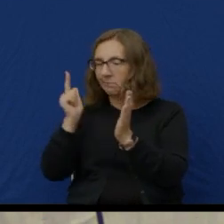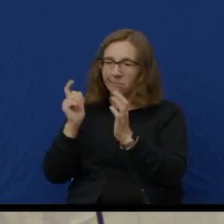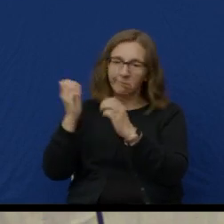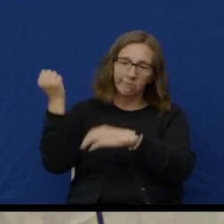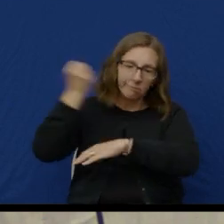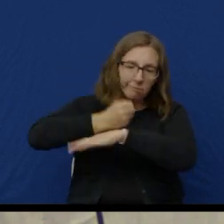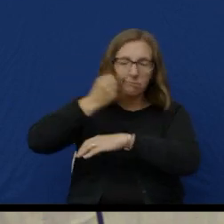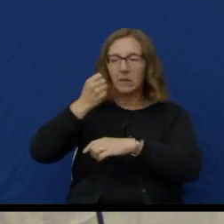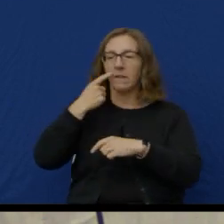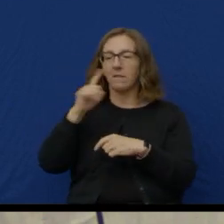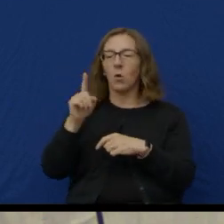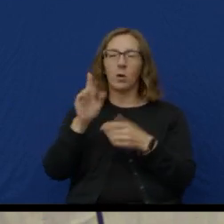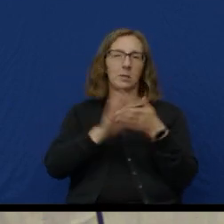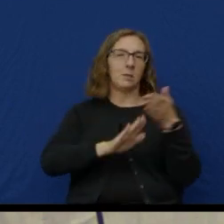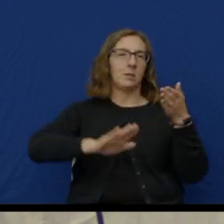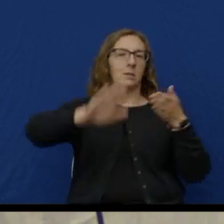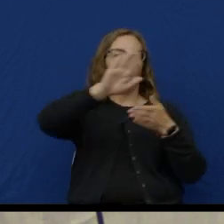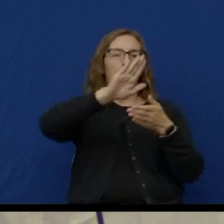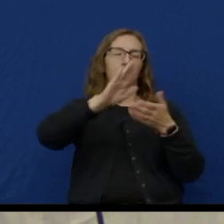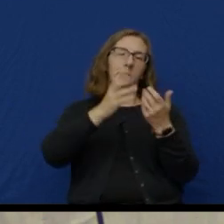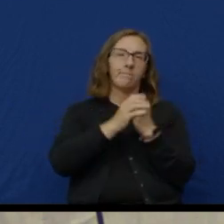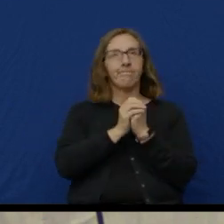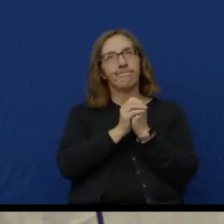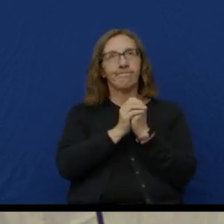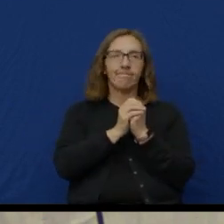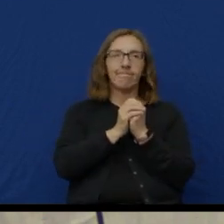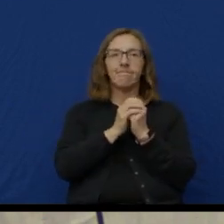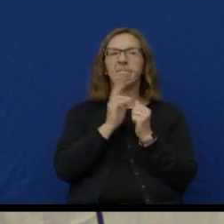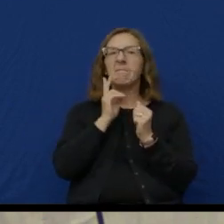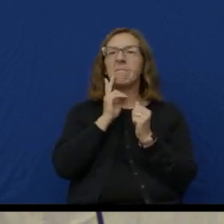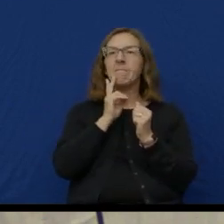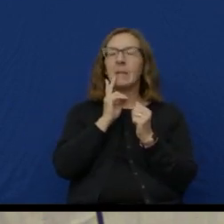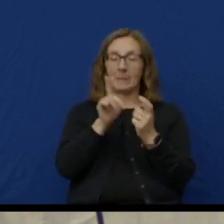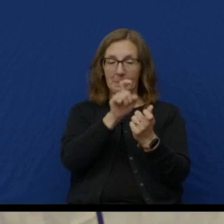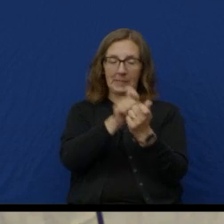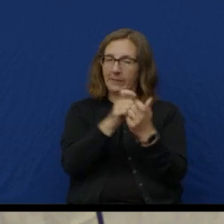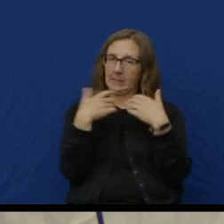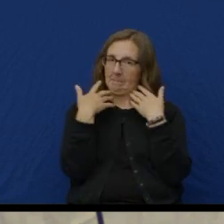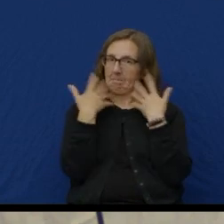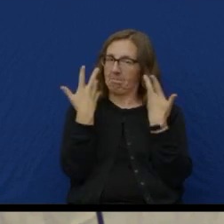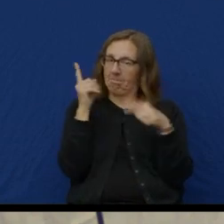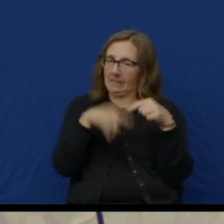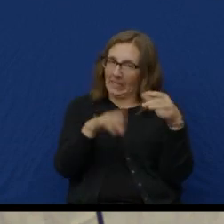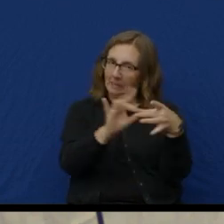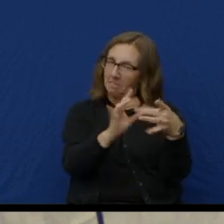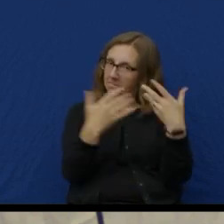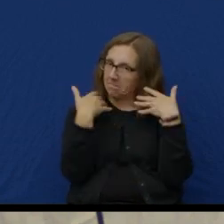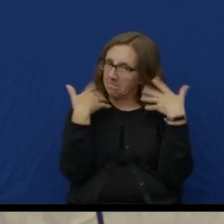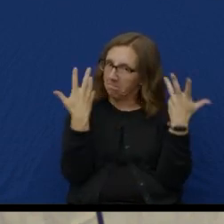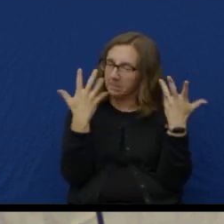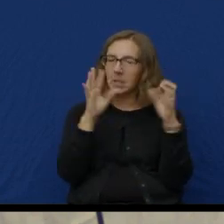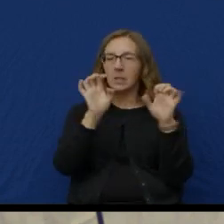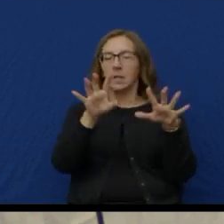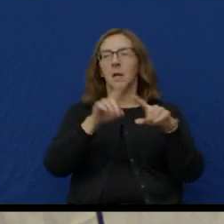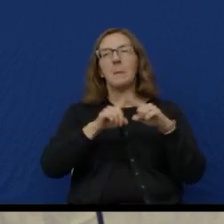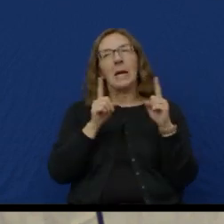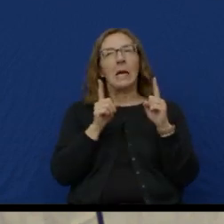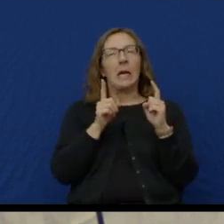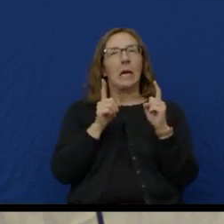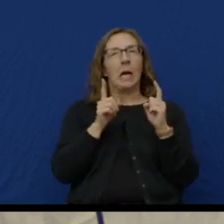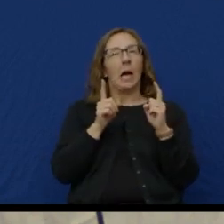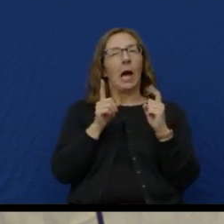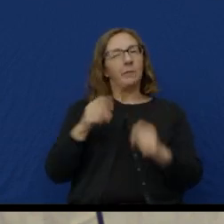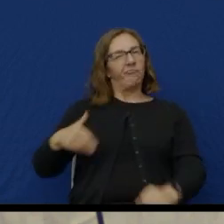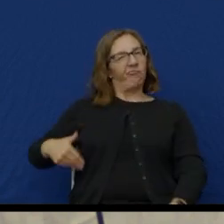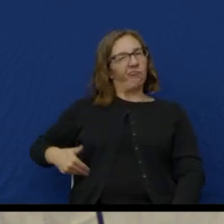like that. But the specifics I'm not sure on, but I think that we would be